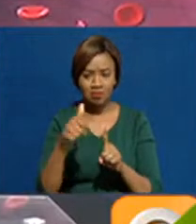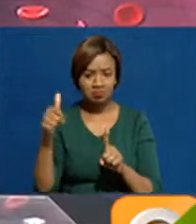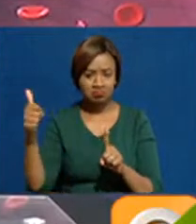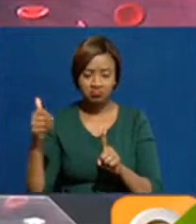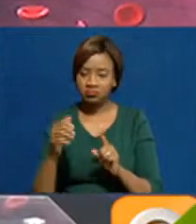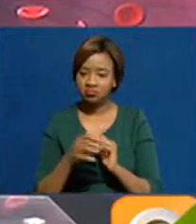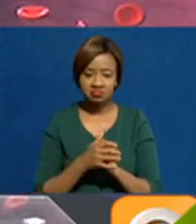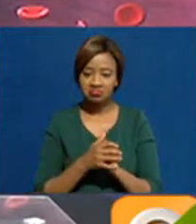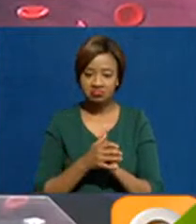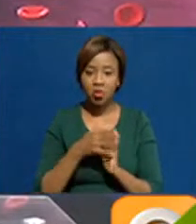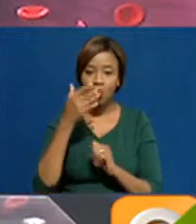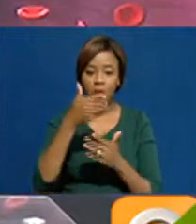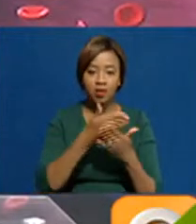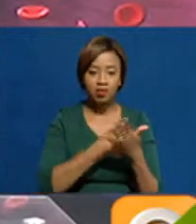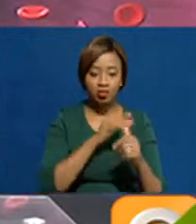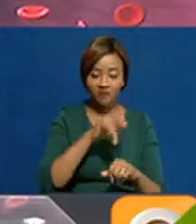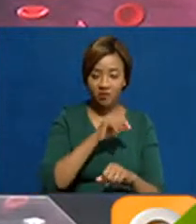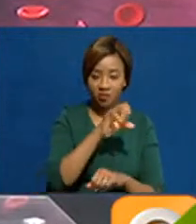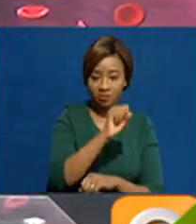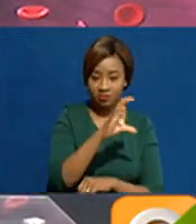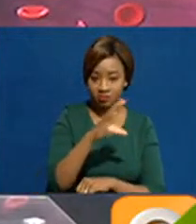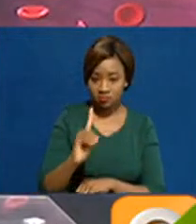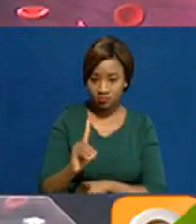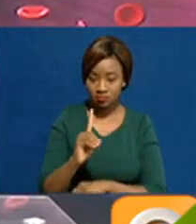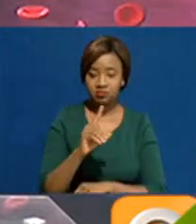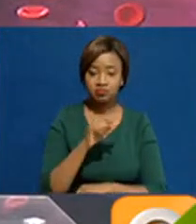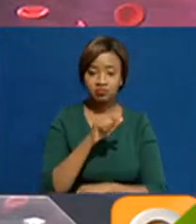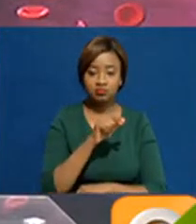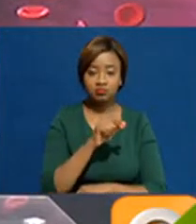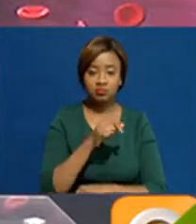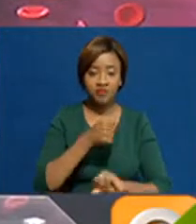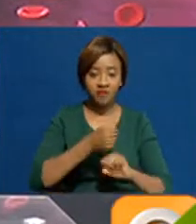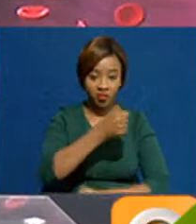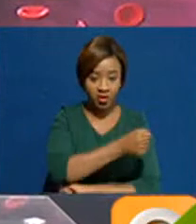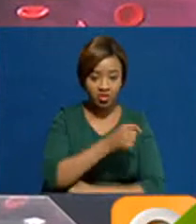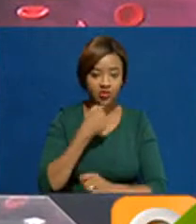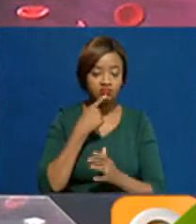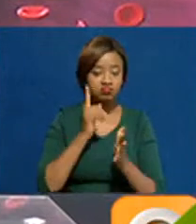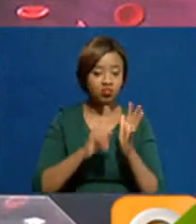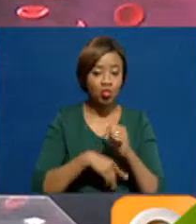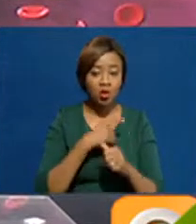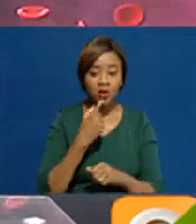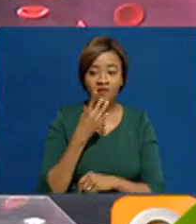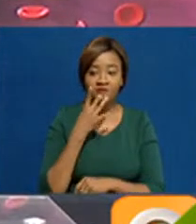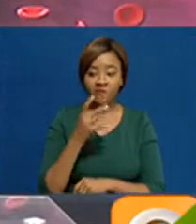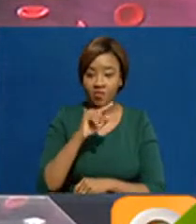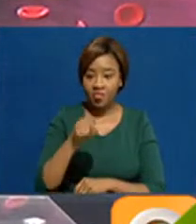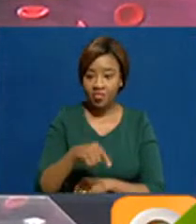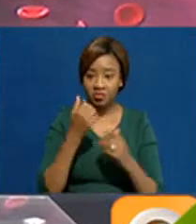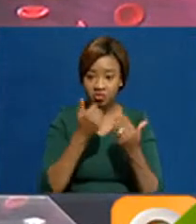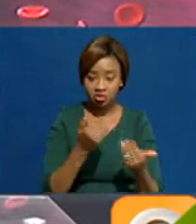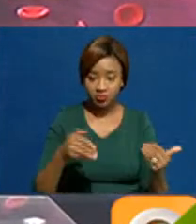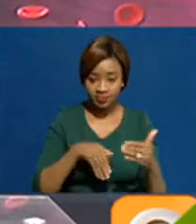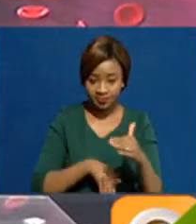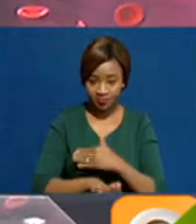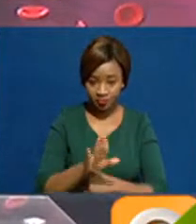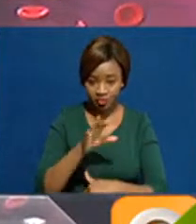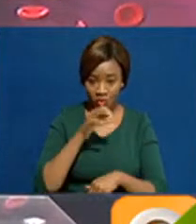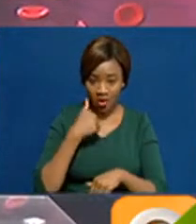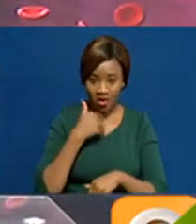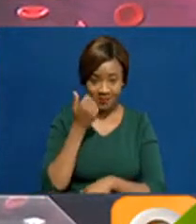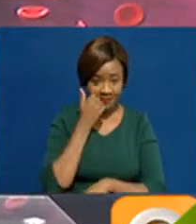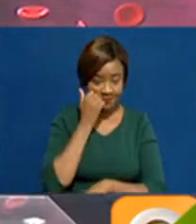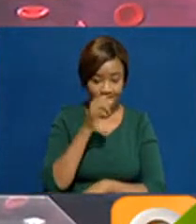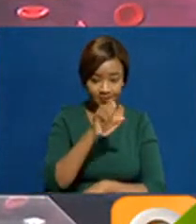A report by the Sickle Cell Foundation indicates that out of the 400,000 children who are born with sickle cell every year